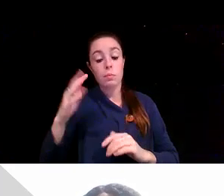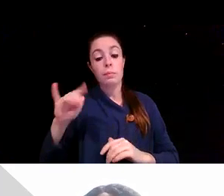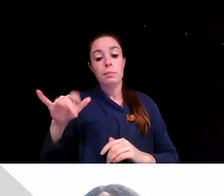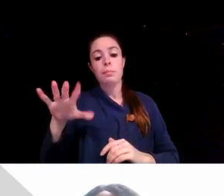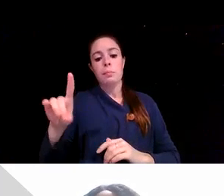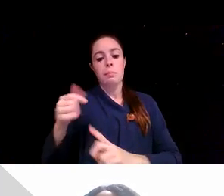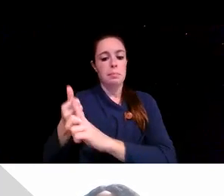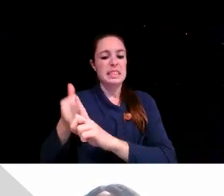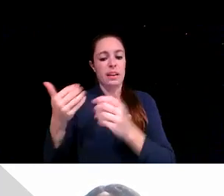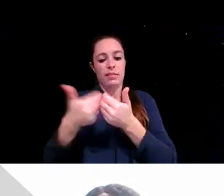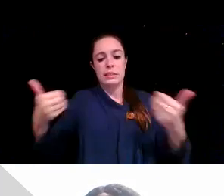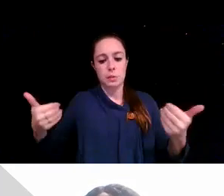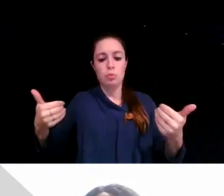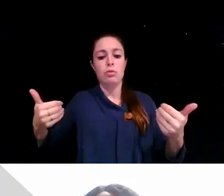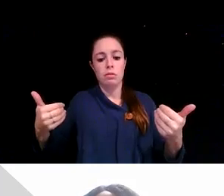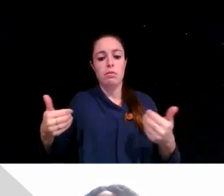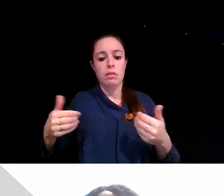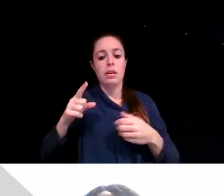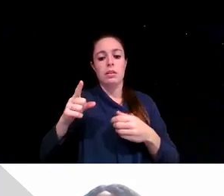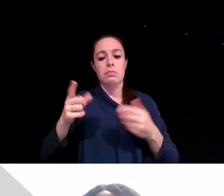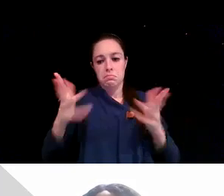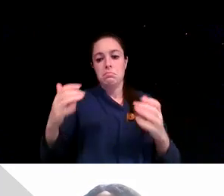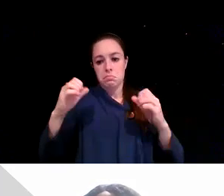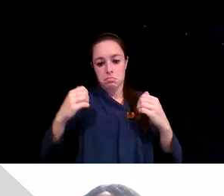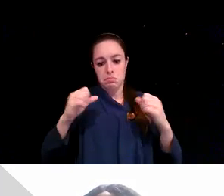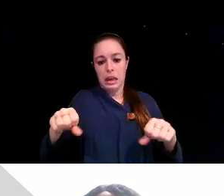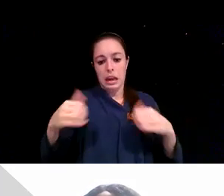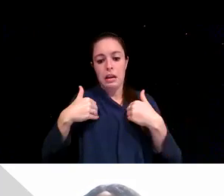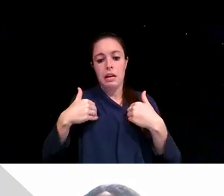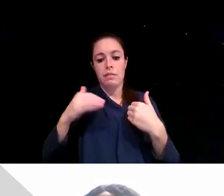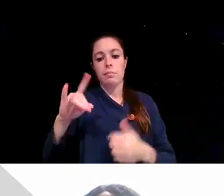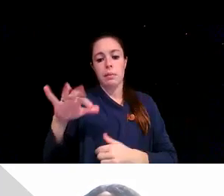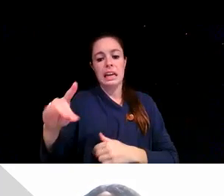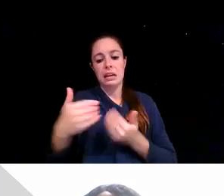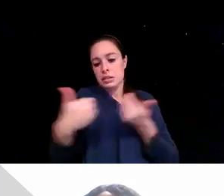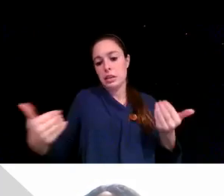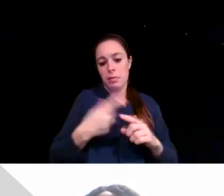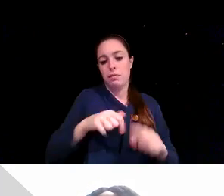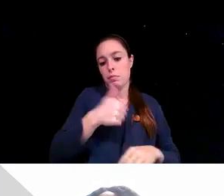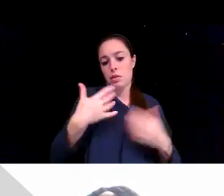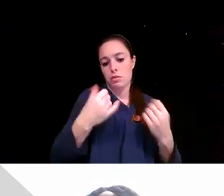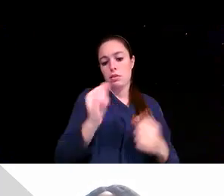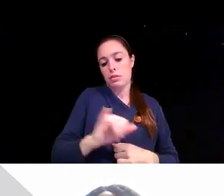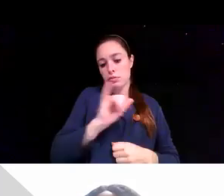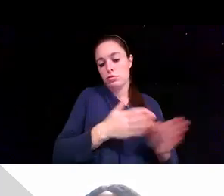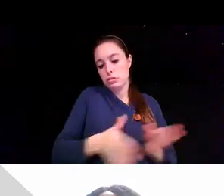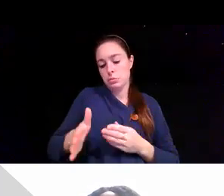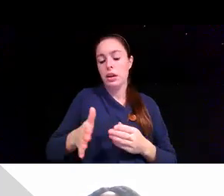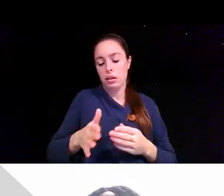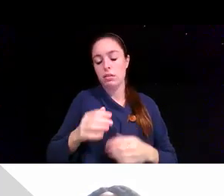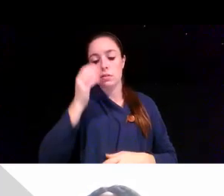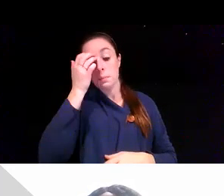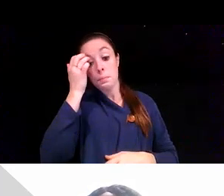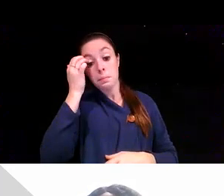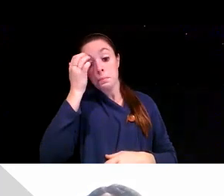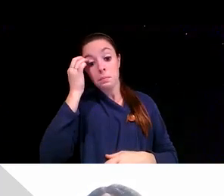own without a plan. So you have regular Medicaid from the beginning of the month of application. Plan selected goes by